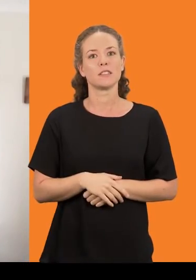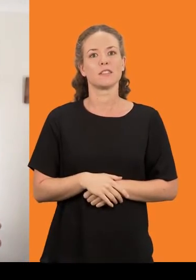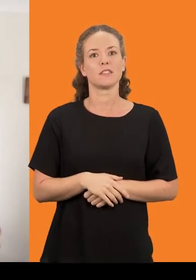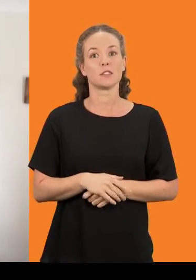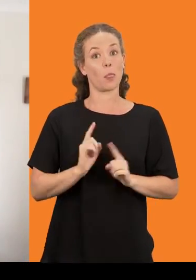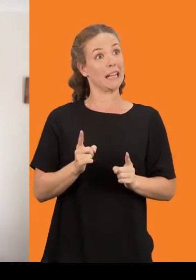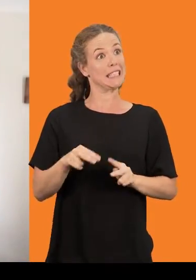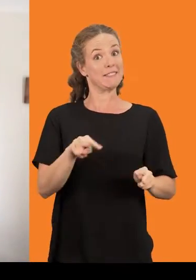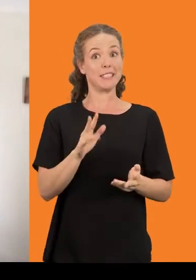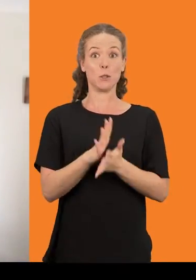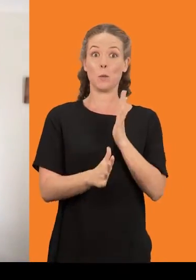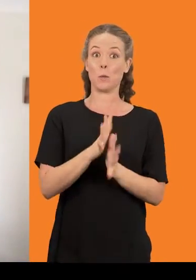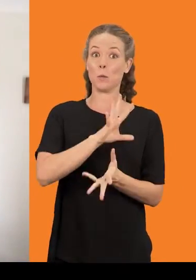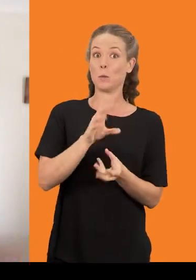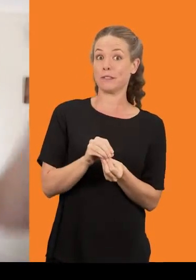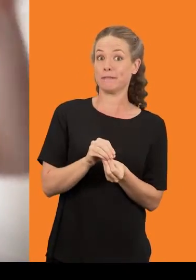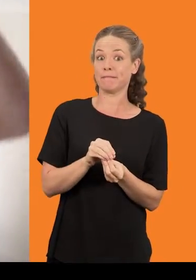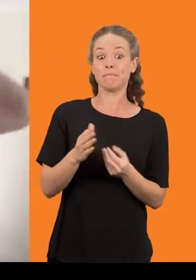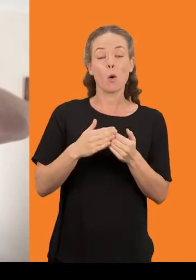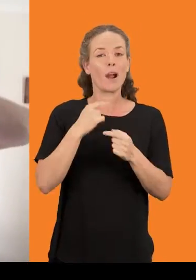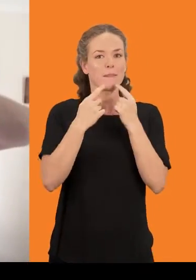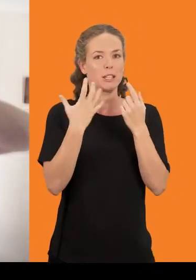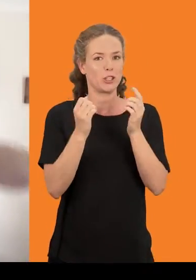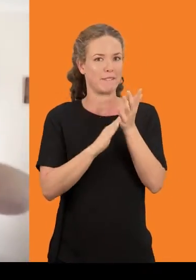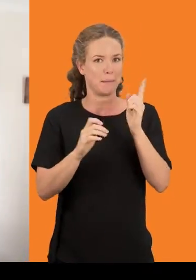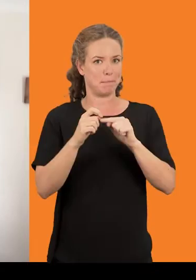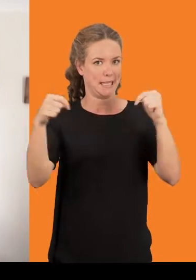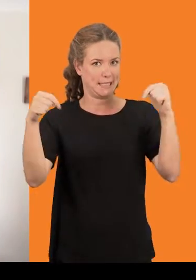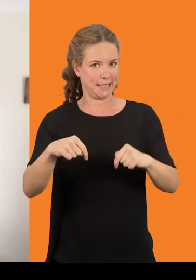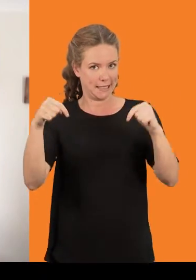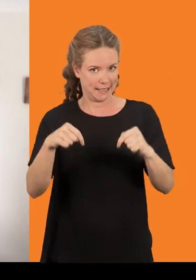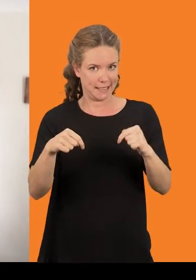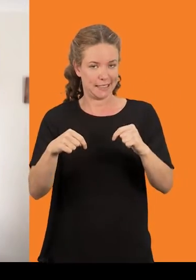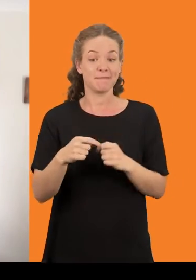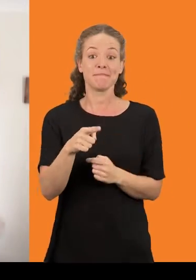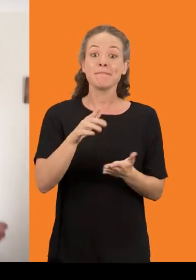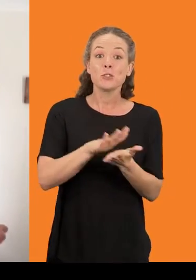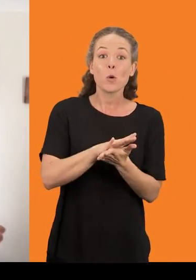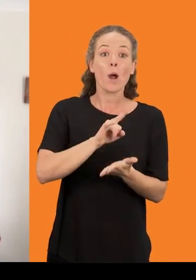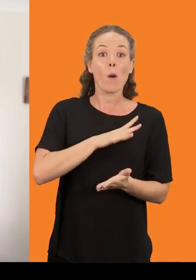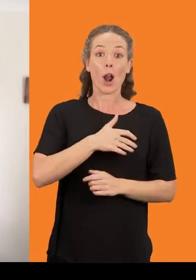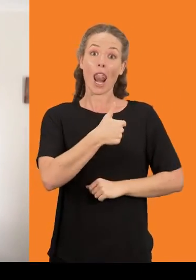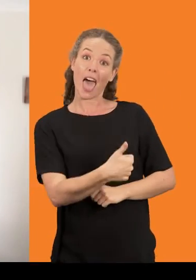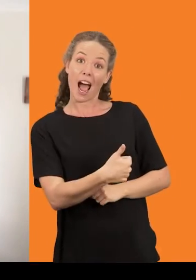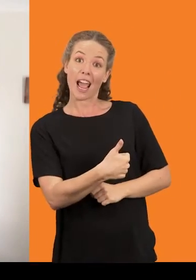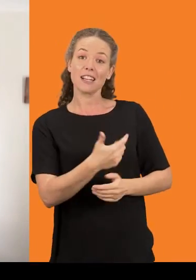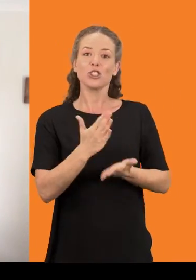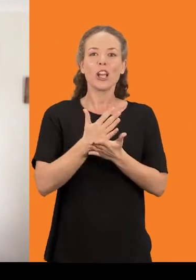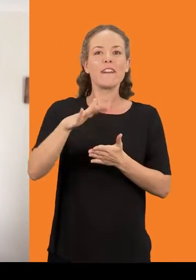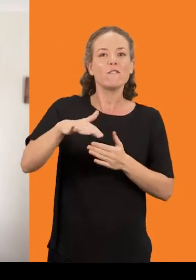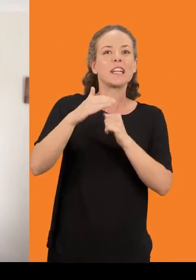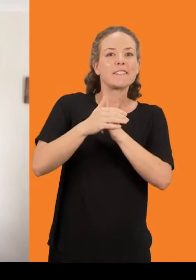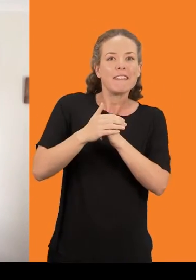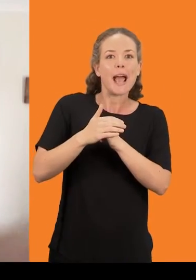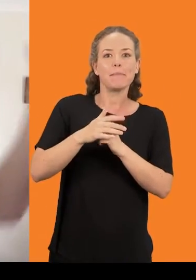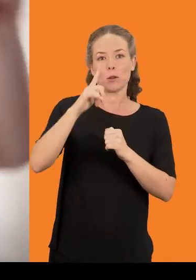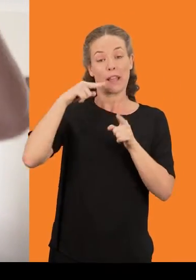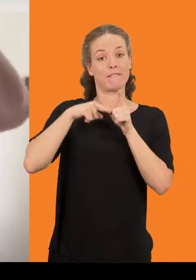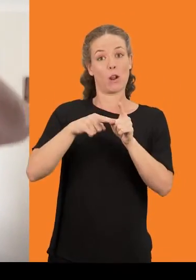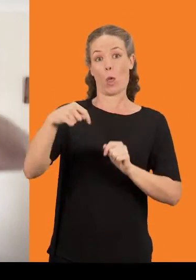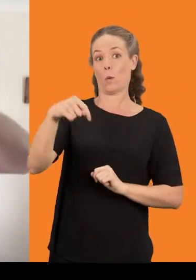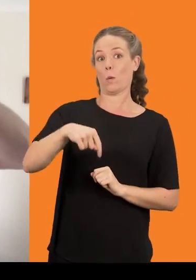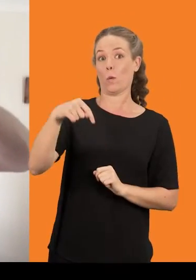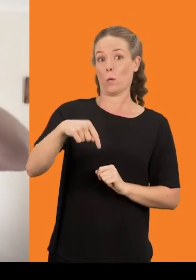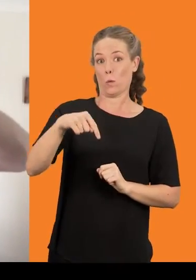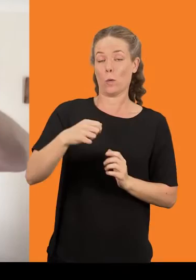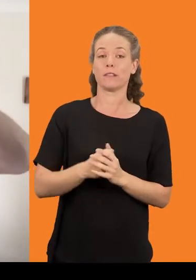said, more information about how you can get in touch with your MP is in the description box below. If you enjoyed this video, why not click the like button, share it with your friends and family, and click the subscribe